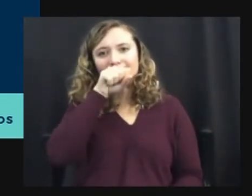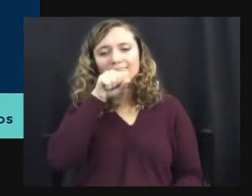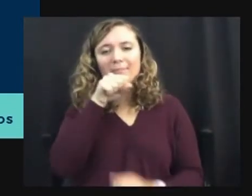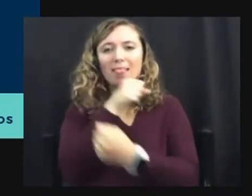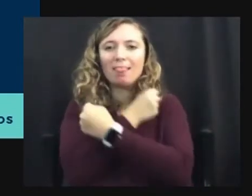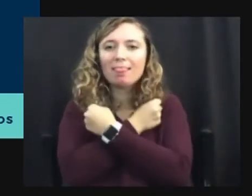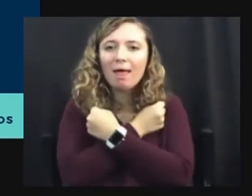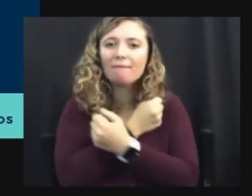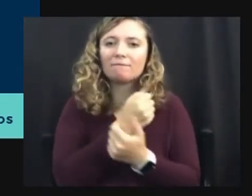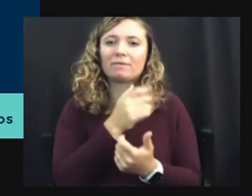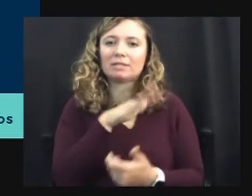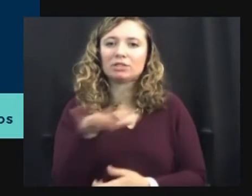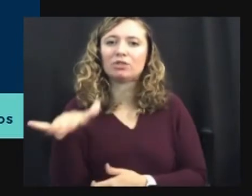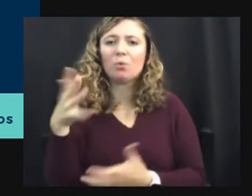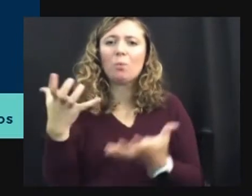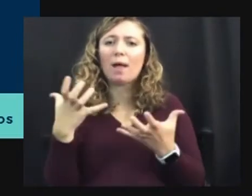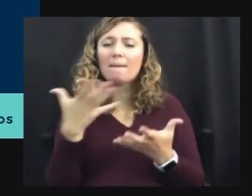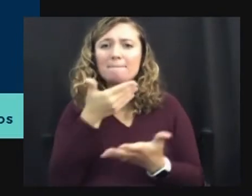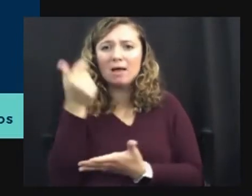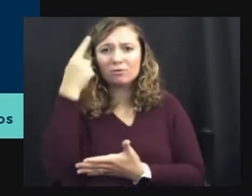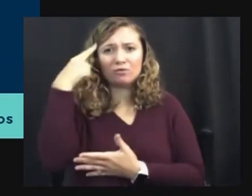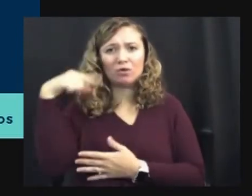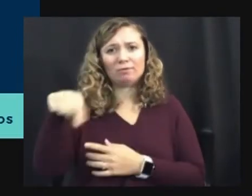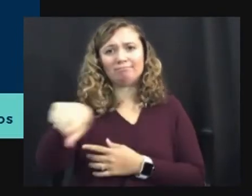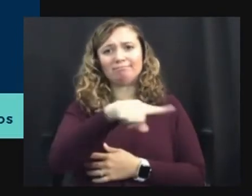want what's best for their children. And